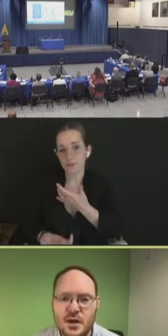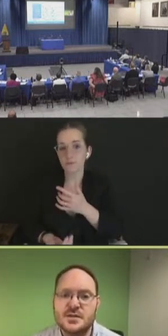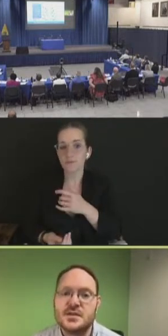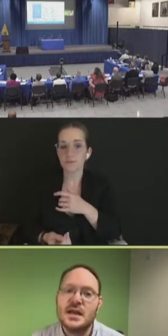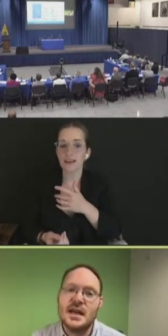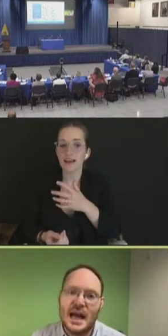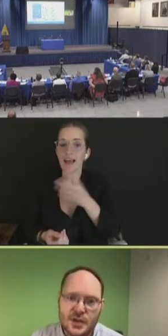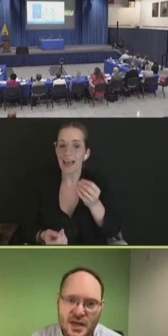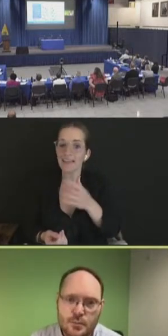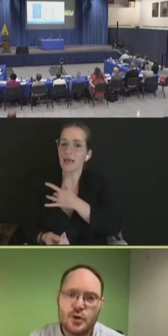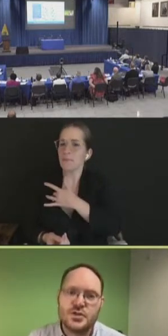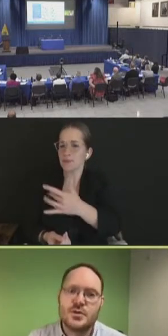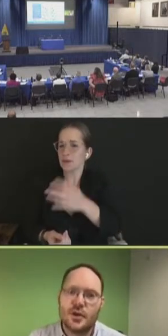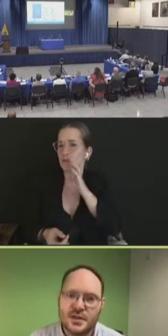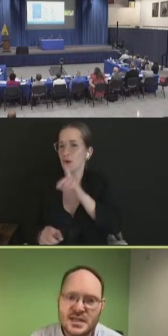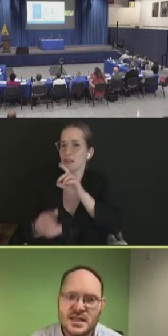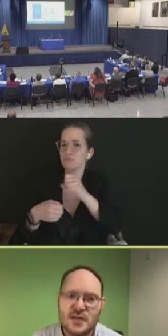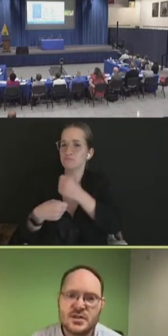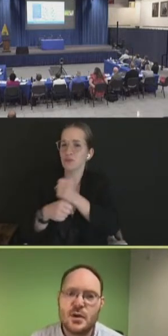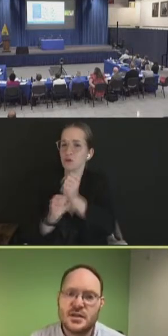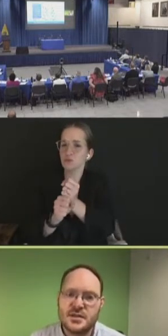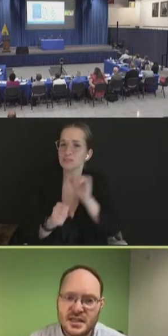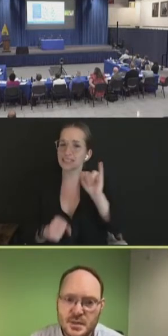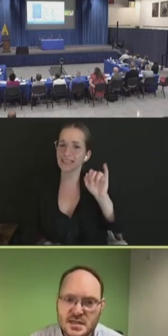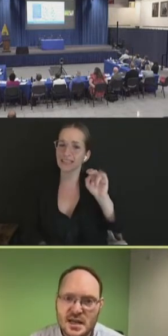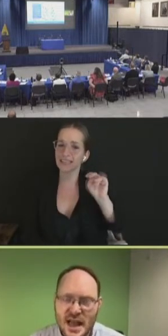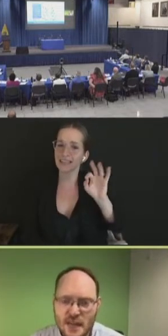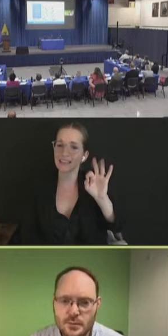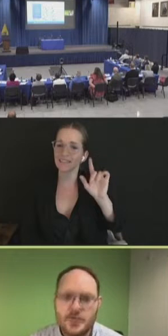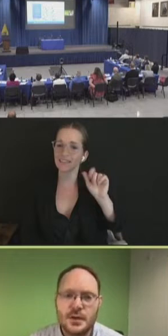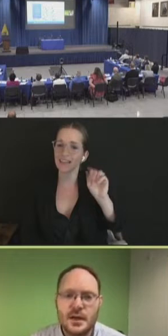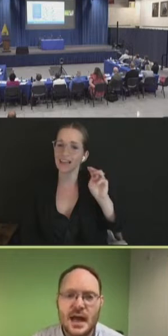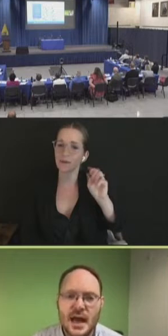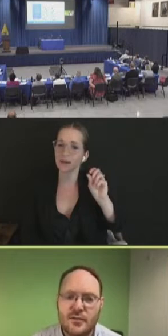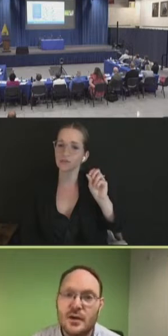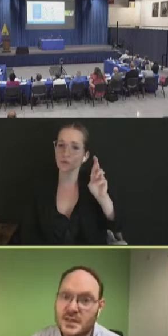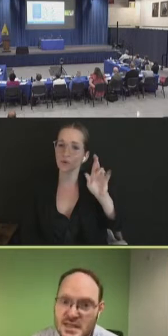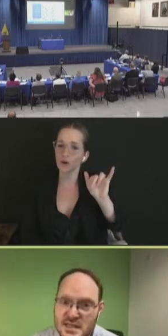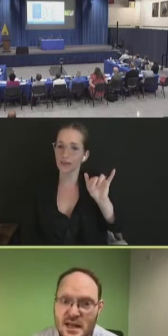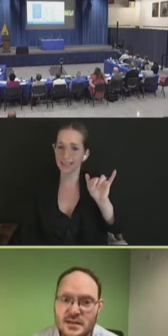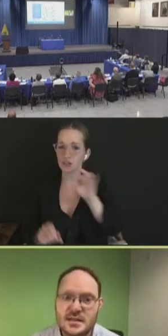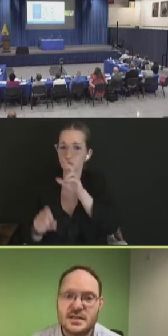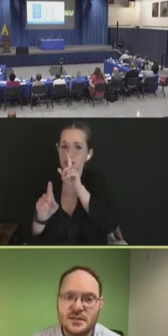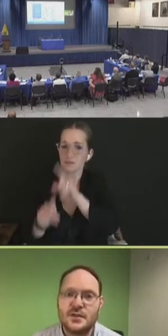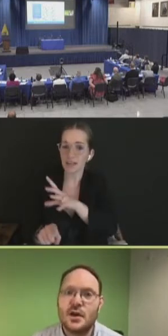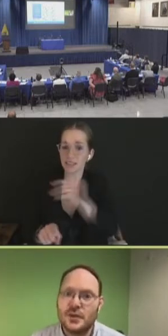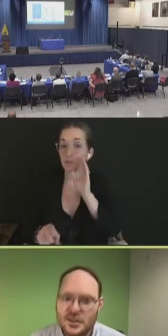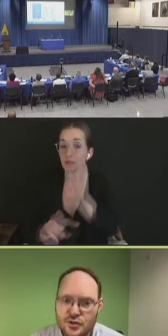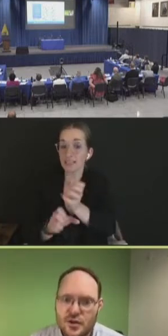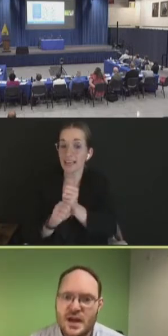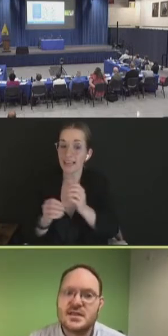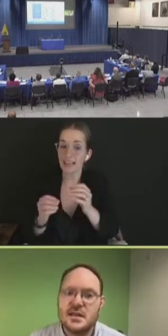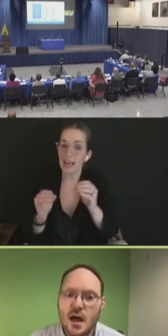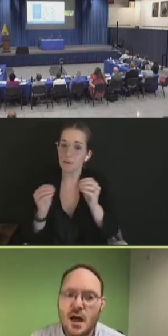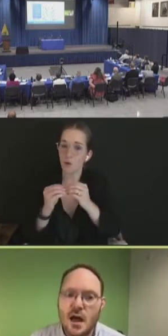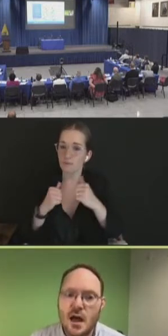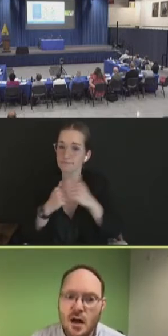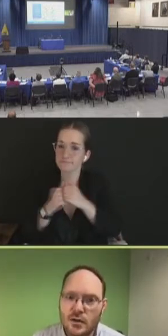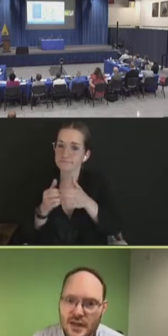inflammatory response, and you get a much broader T cell response and a B cell help from the T cells in the lymph node, and then you drive